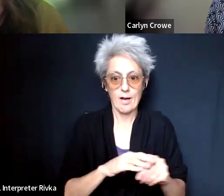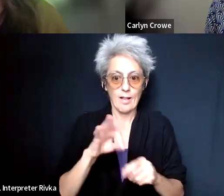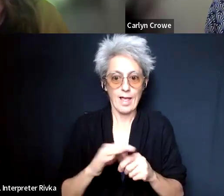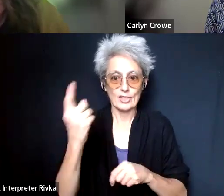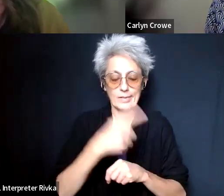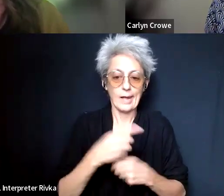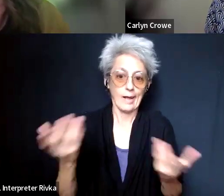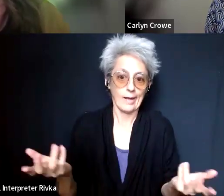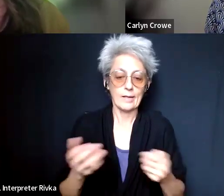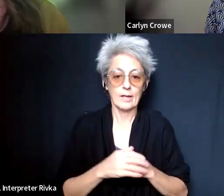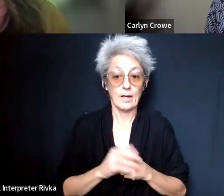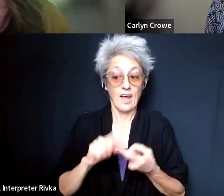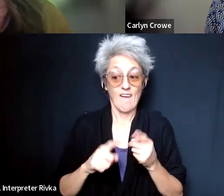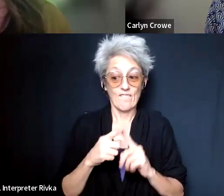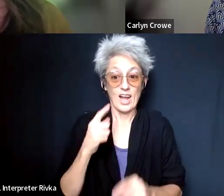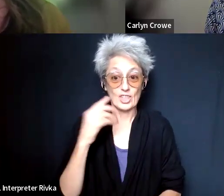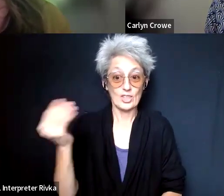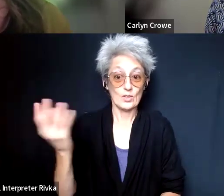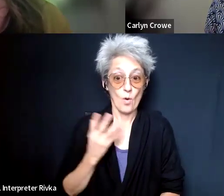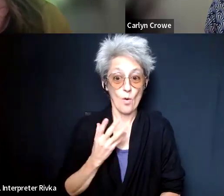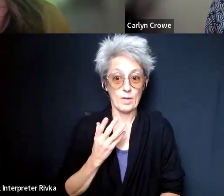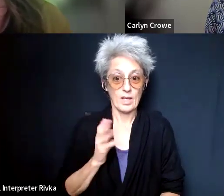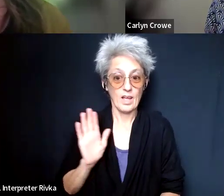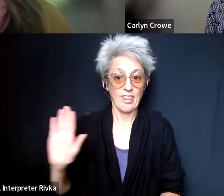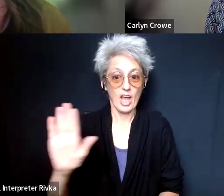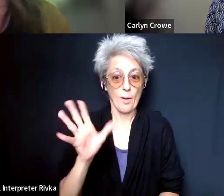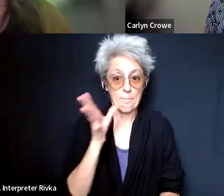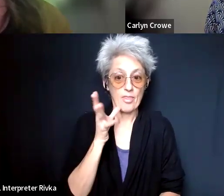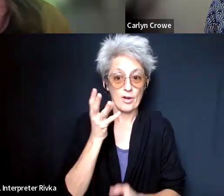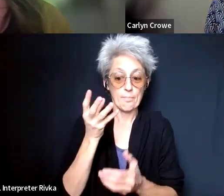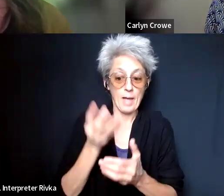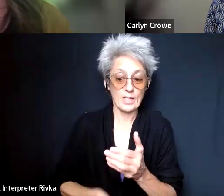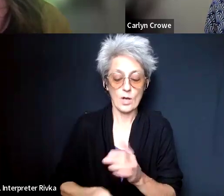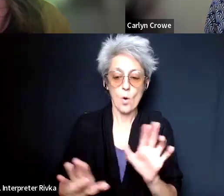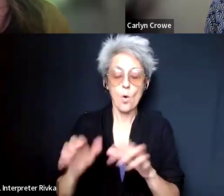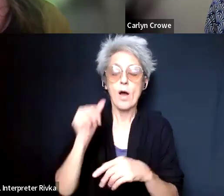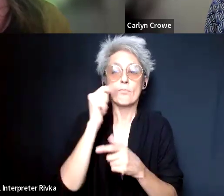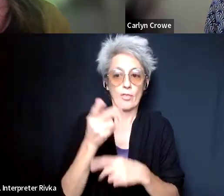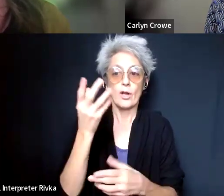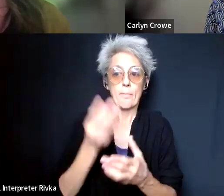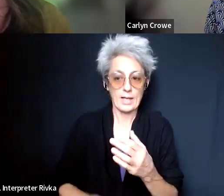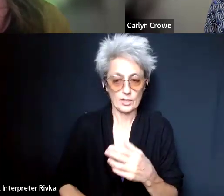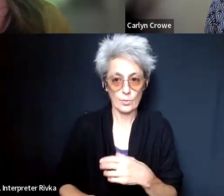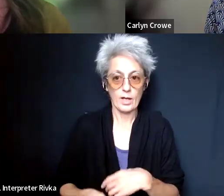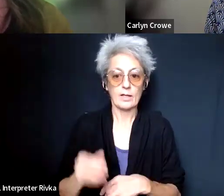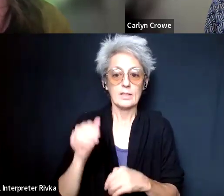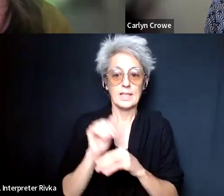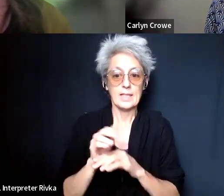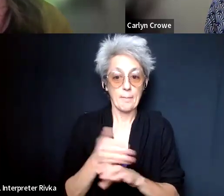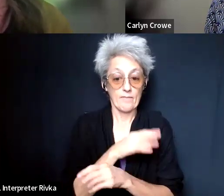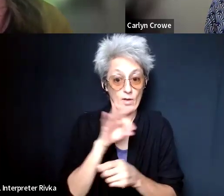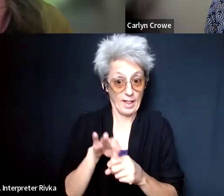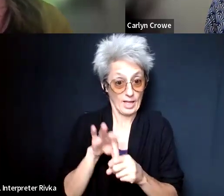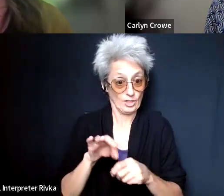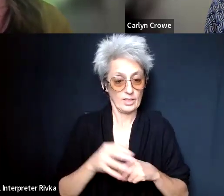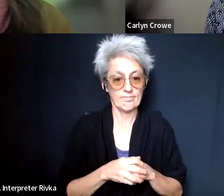friend tell me that their mother passed away, or brother passed away the night before the election. It was